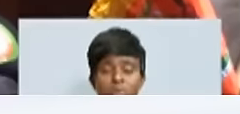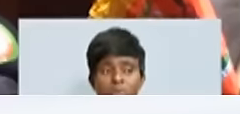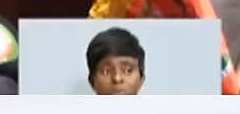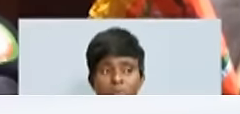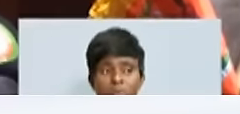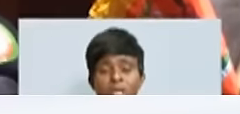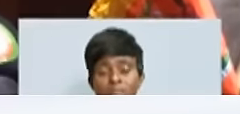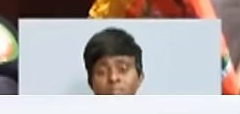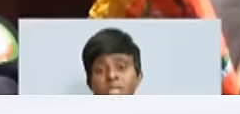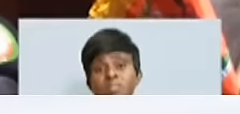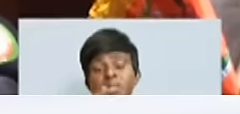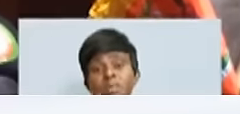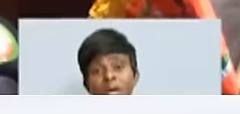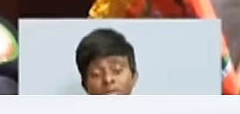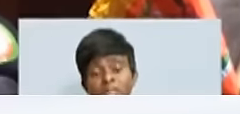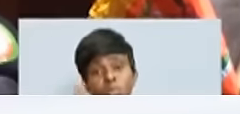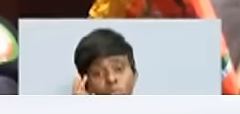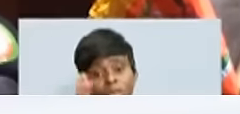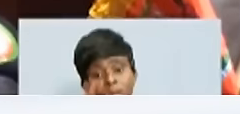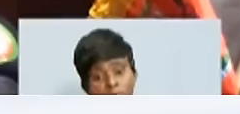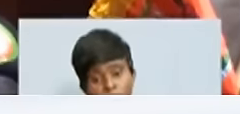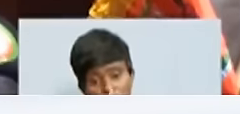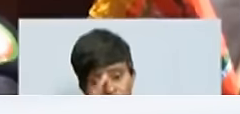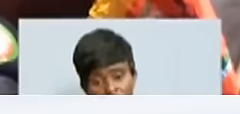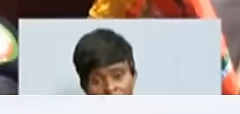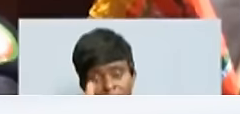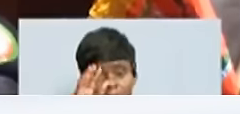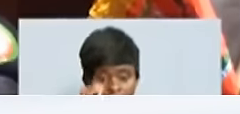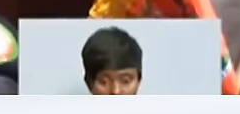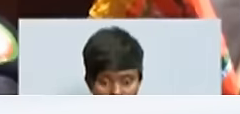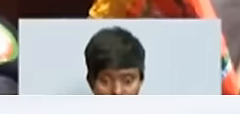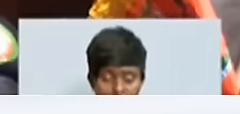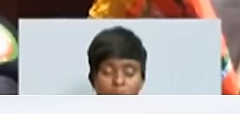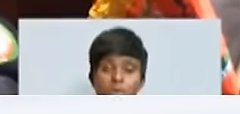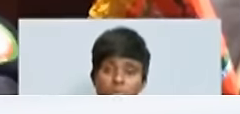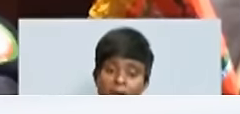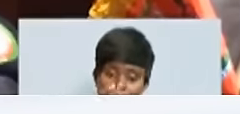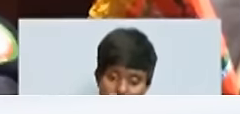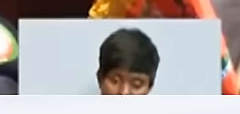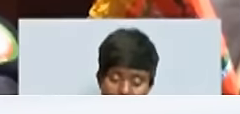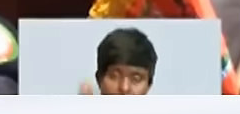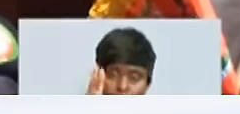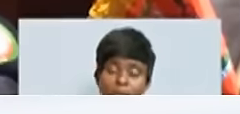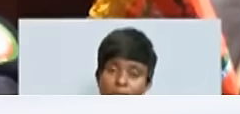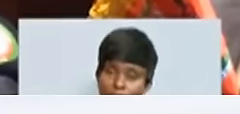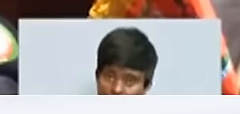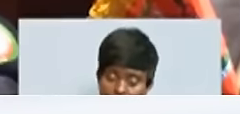I simply mean we will reap what we plant, what we sow.